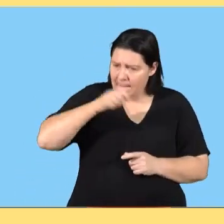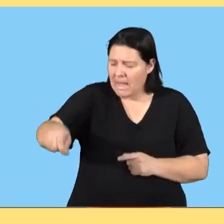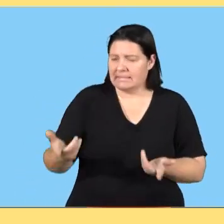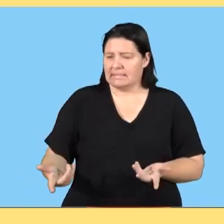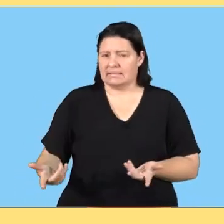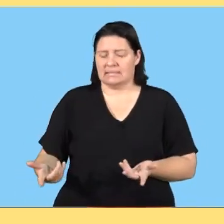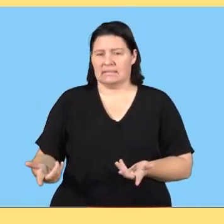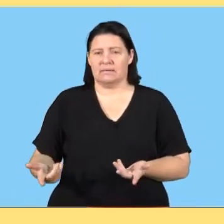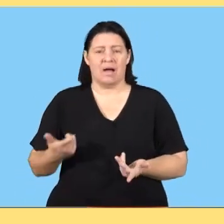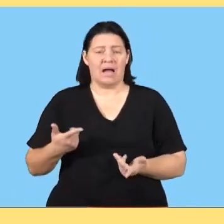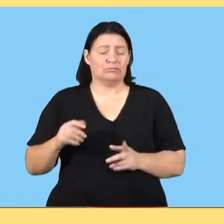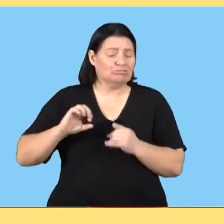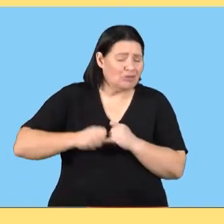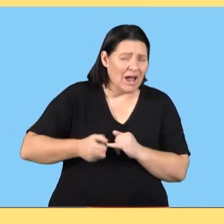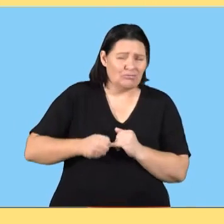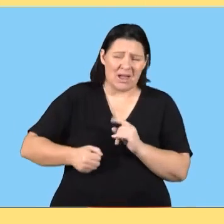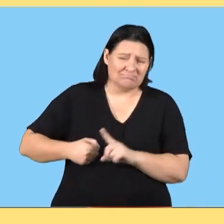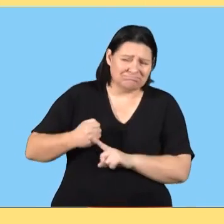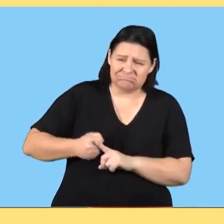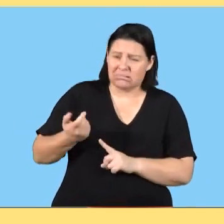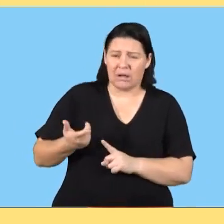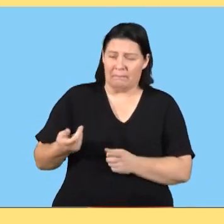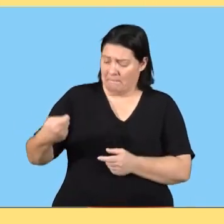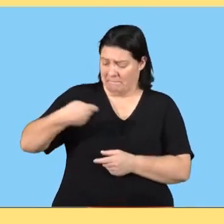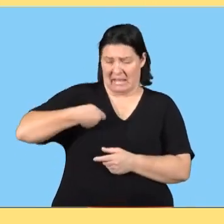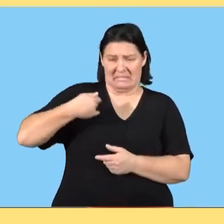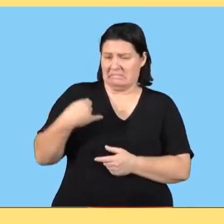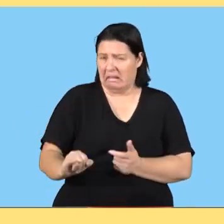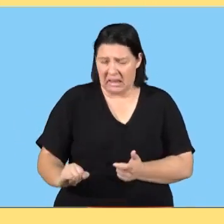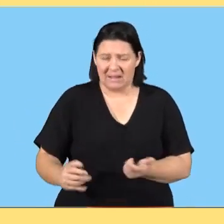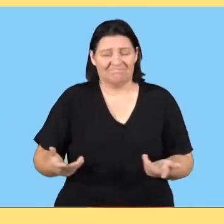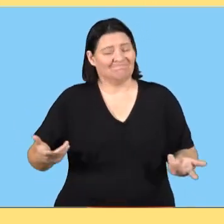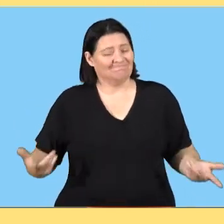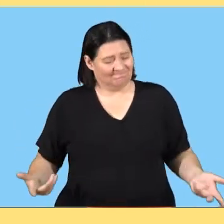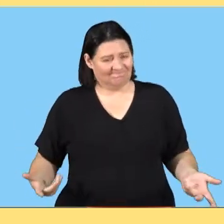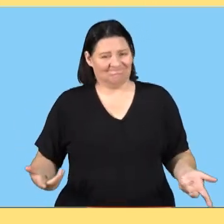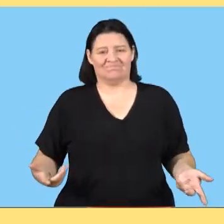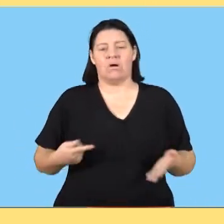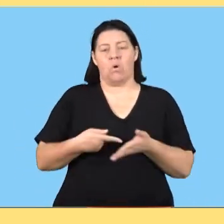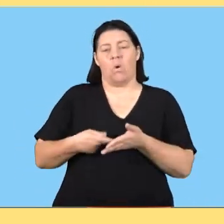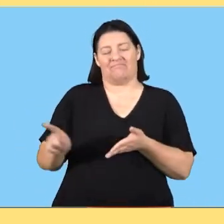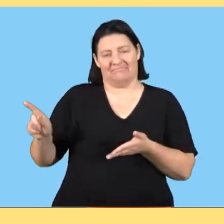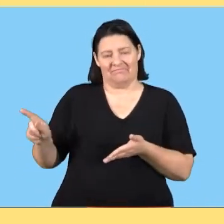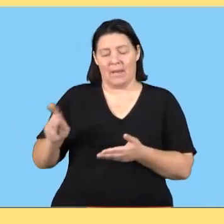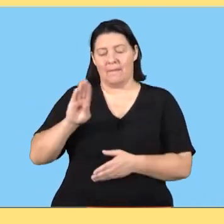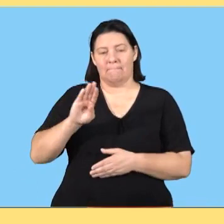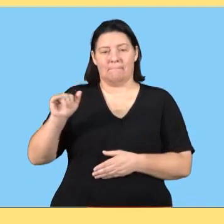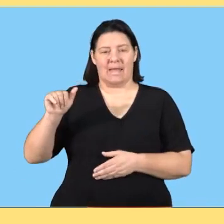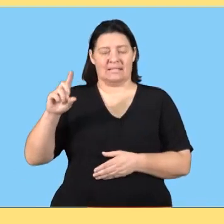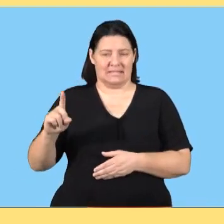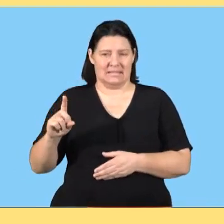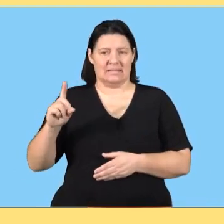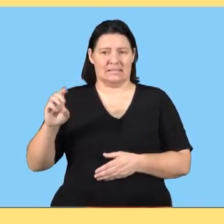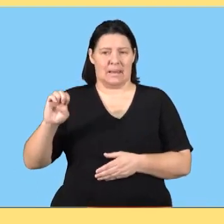them pay. But when all effort leads to nothing, therefore we write off that amount